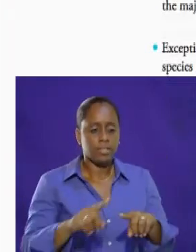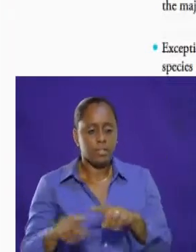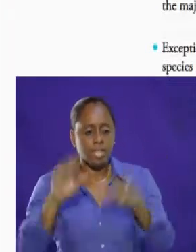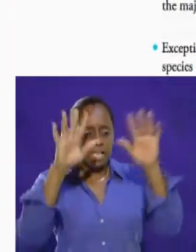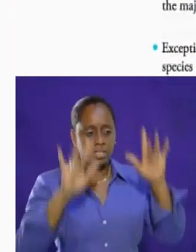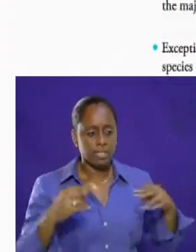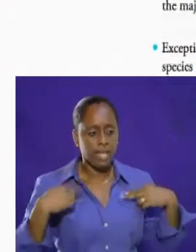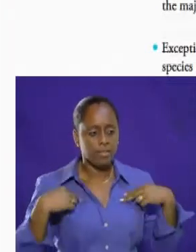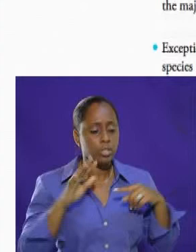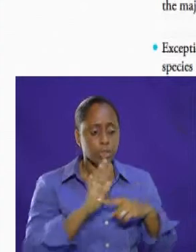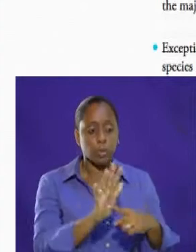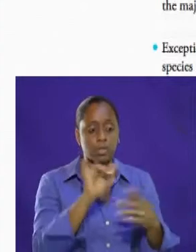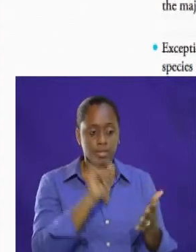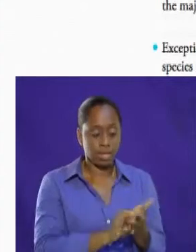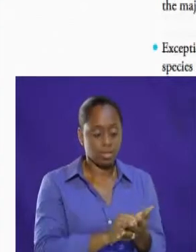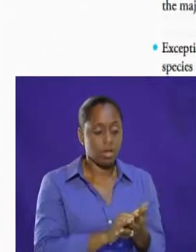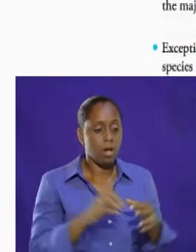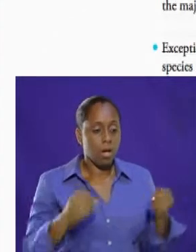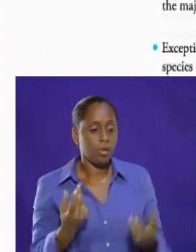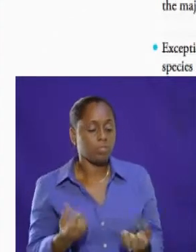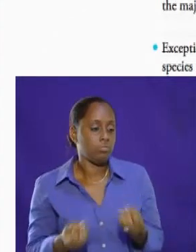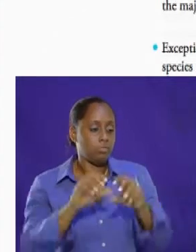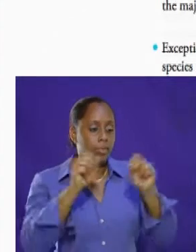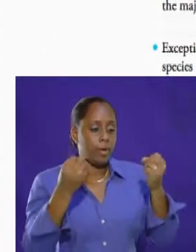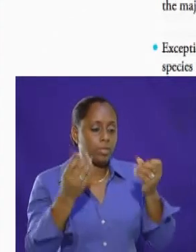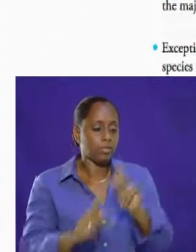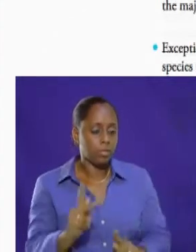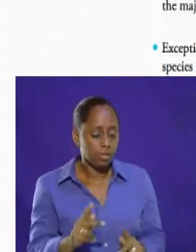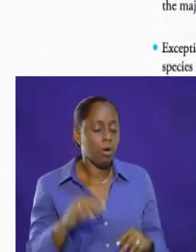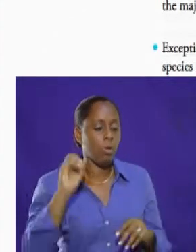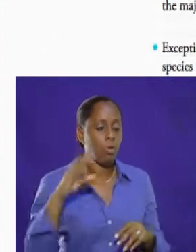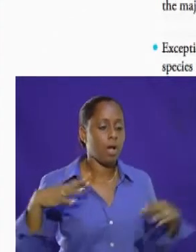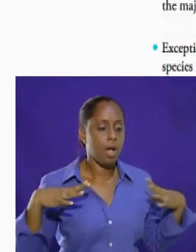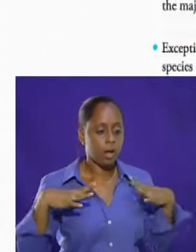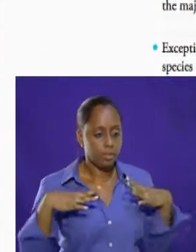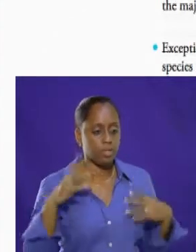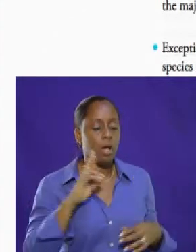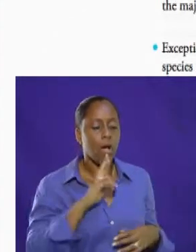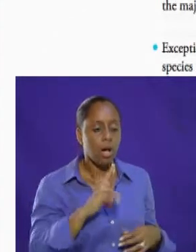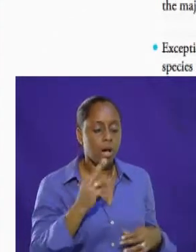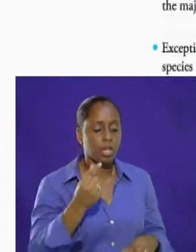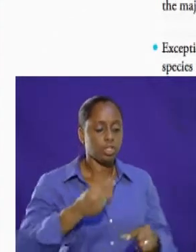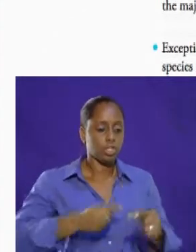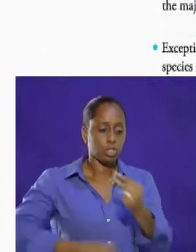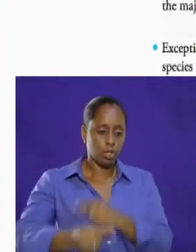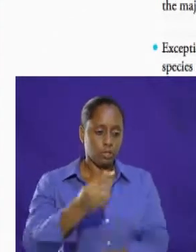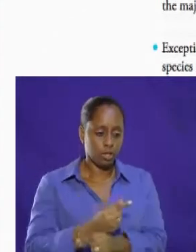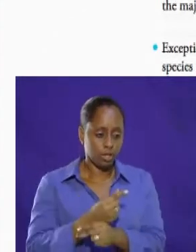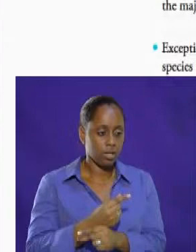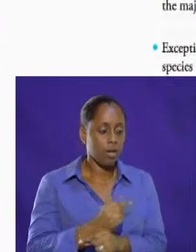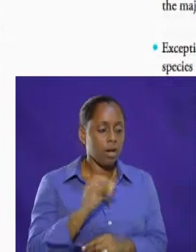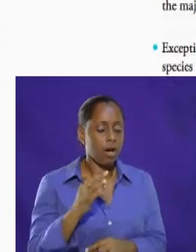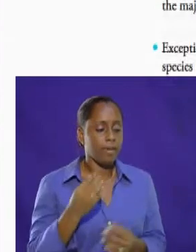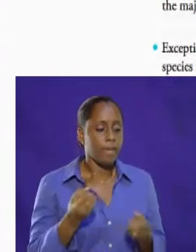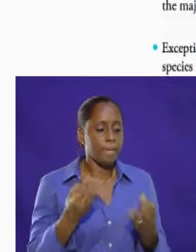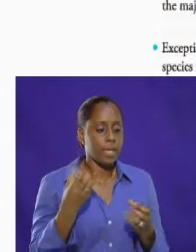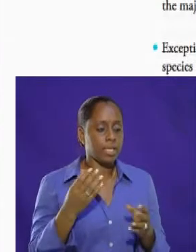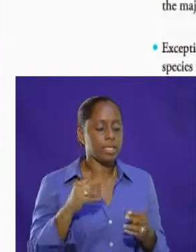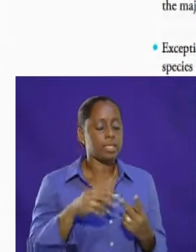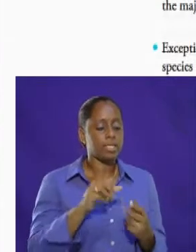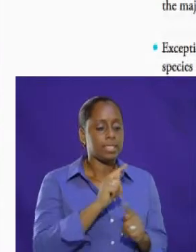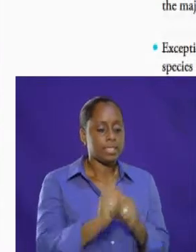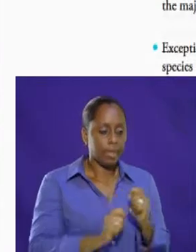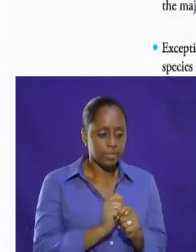Several assessments have revealed that the population size and/or geographic range of the majority of